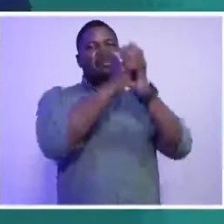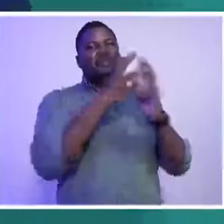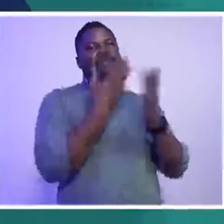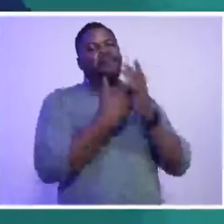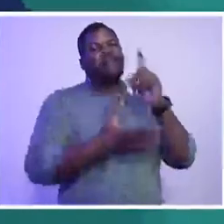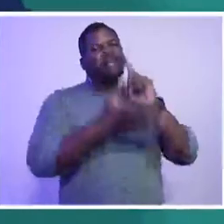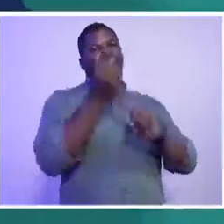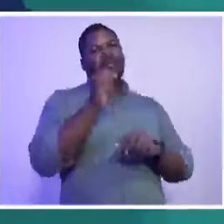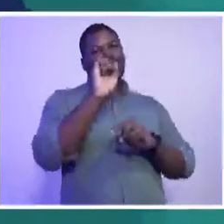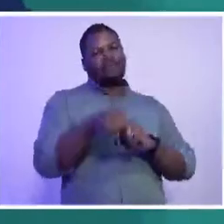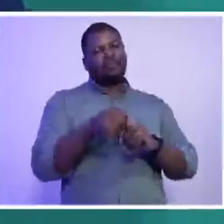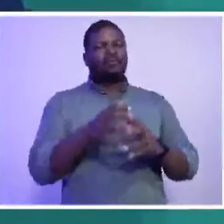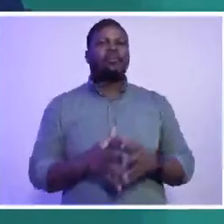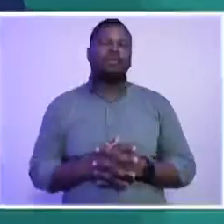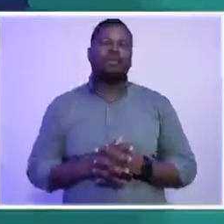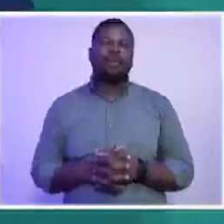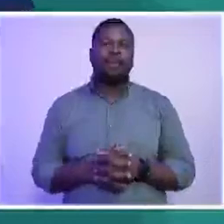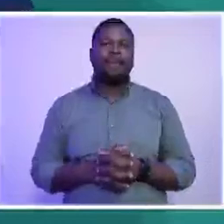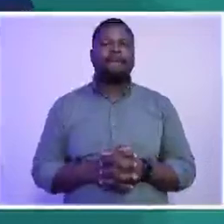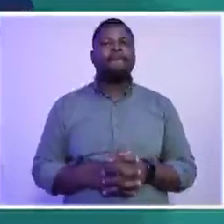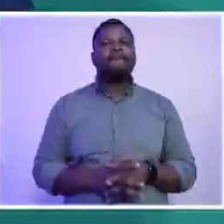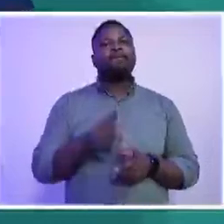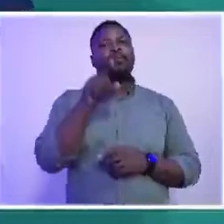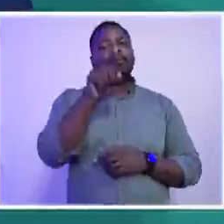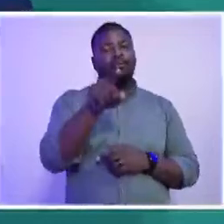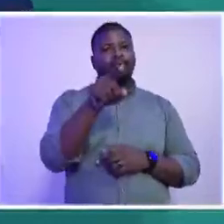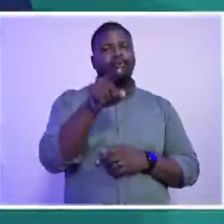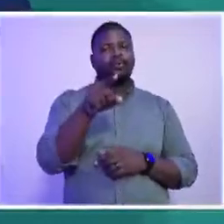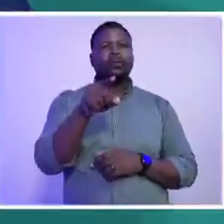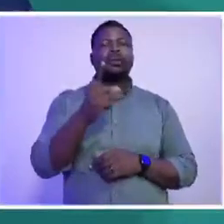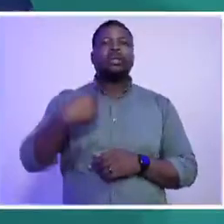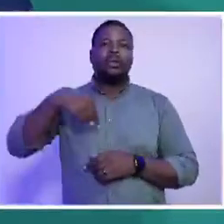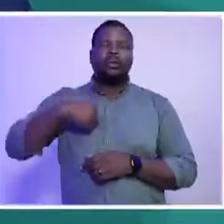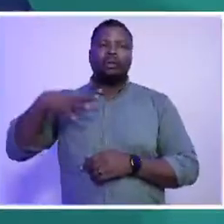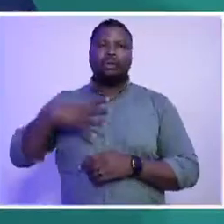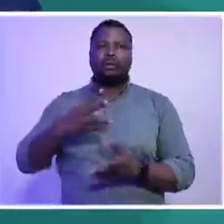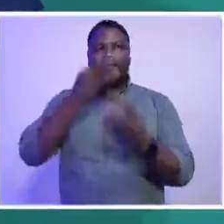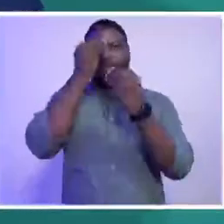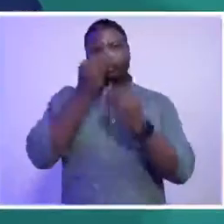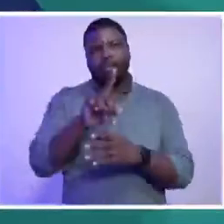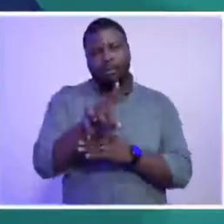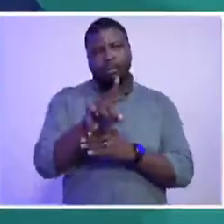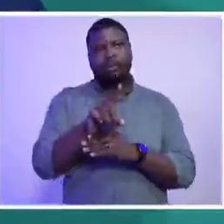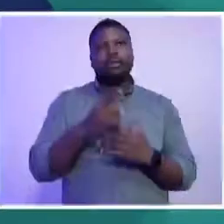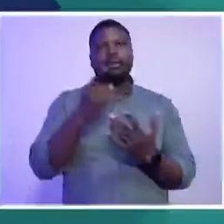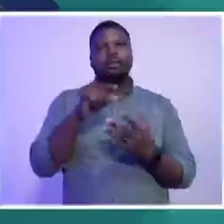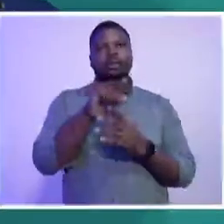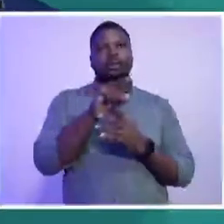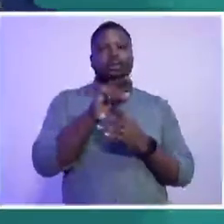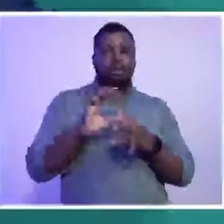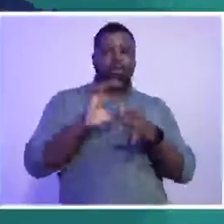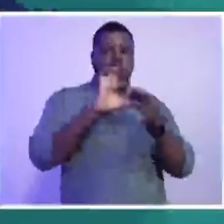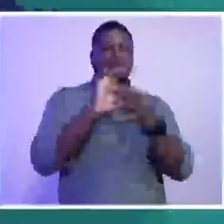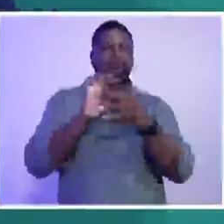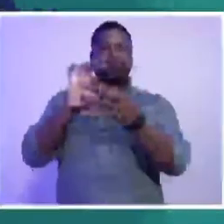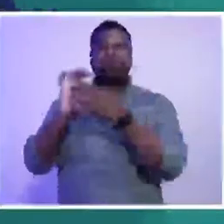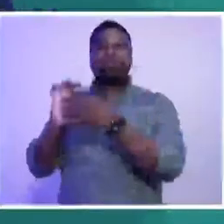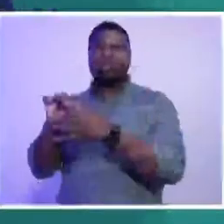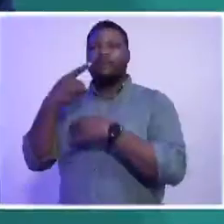apart. We cannot overemphasize the importance of collective innovation for food